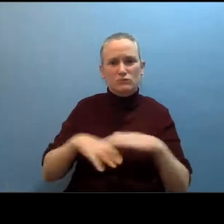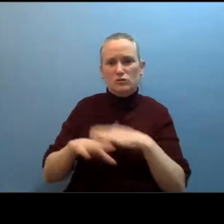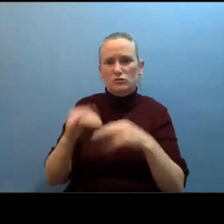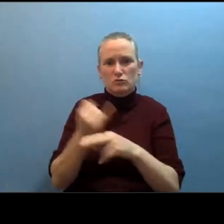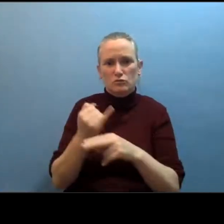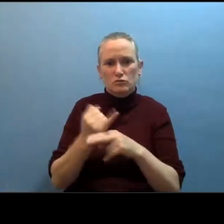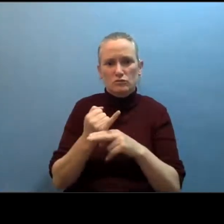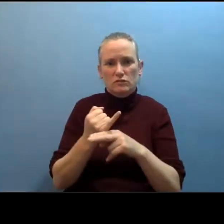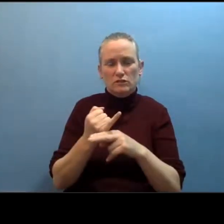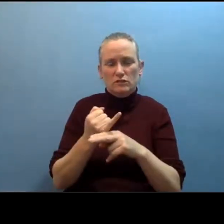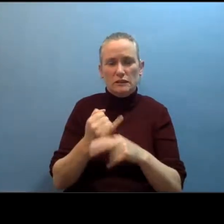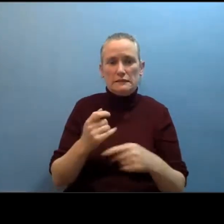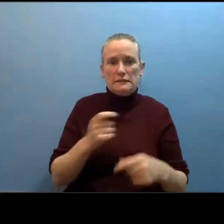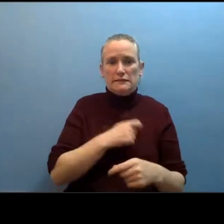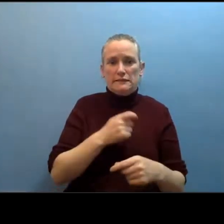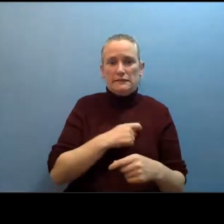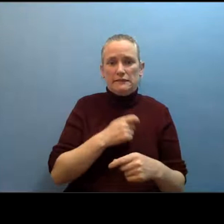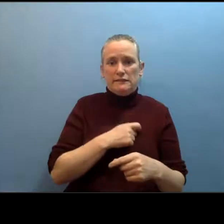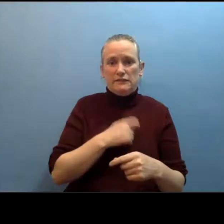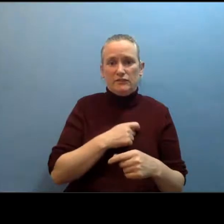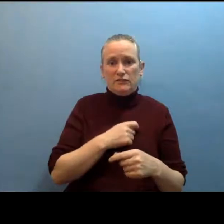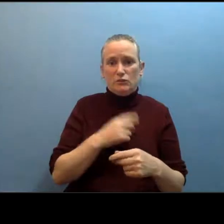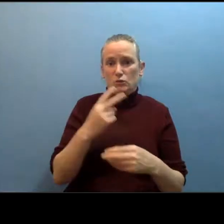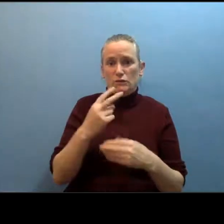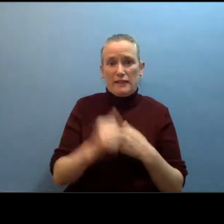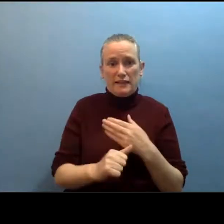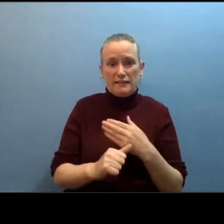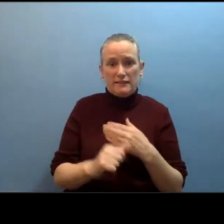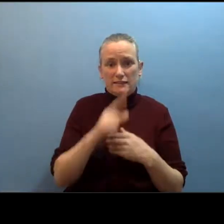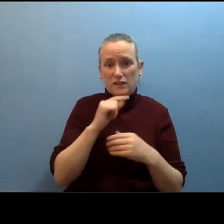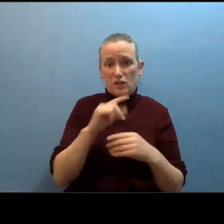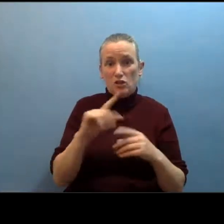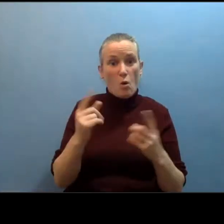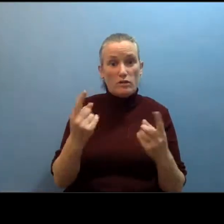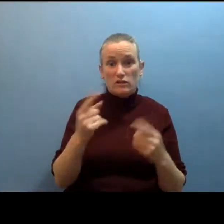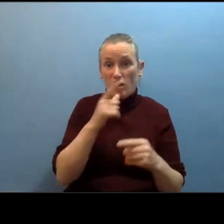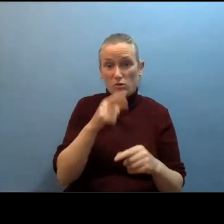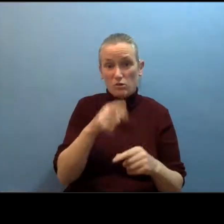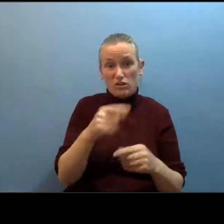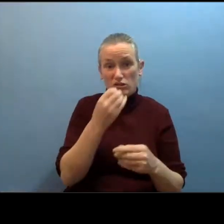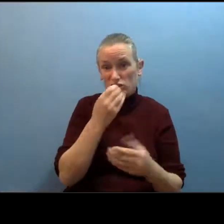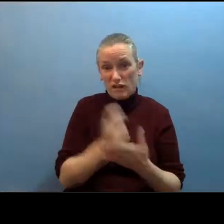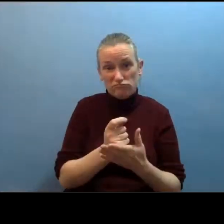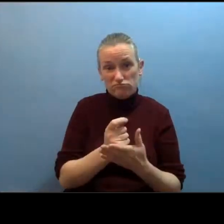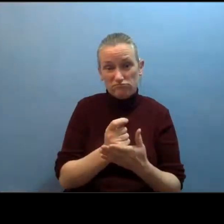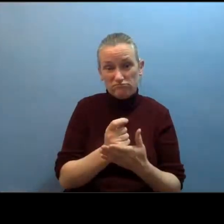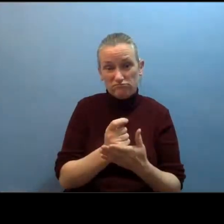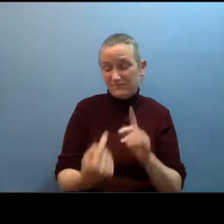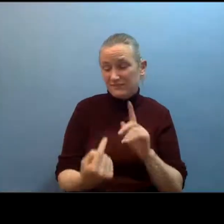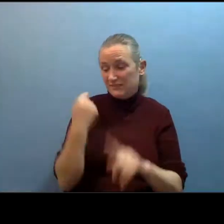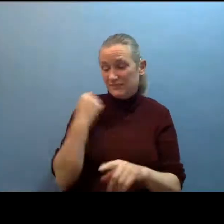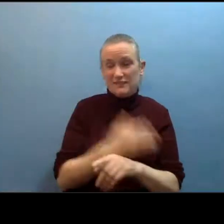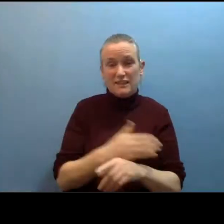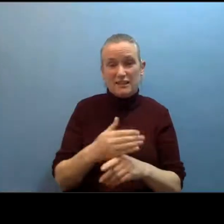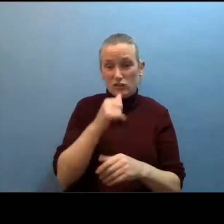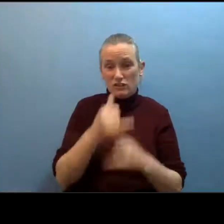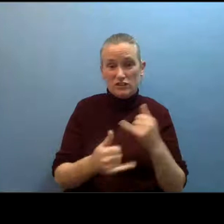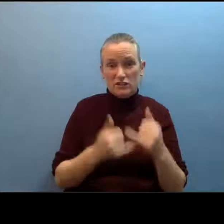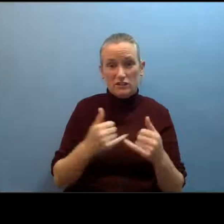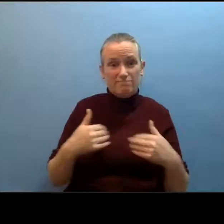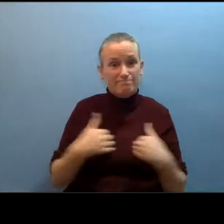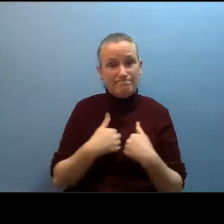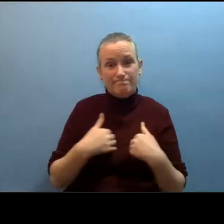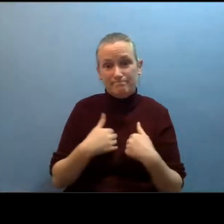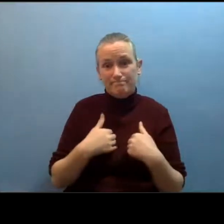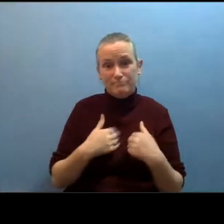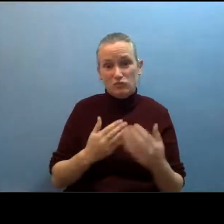anxious on the 2 days and said no one talked to her at lunchtime. Since starting in first year, she's become anxious at different times throughout the school year and is